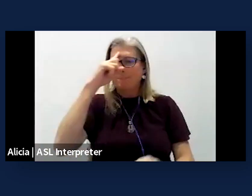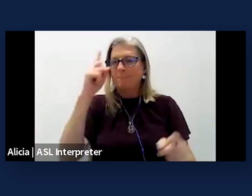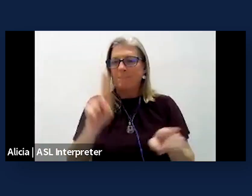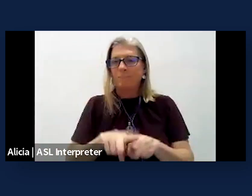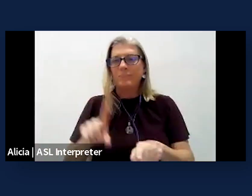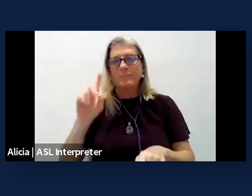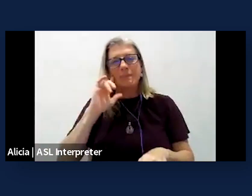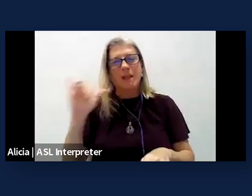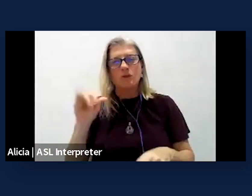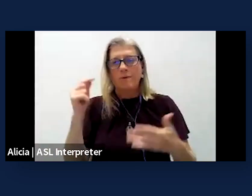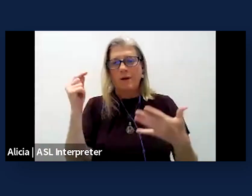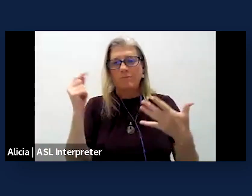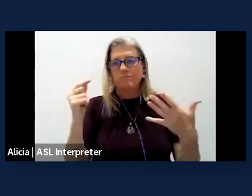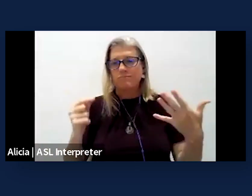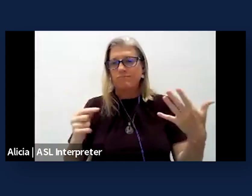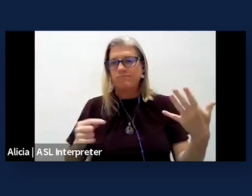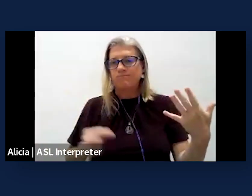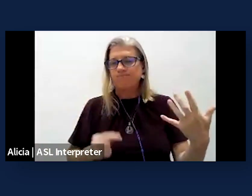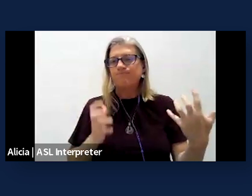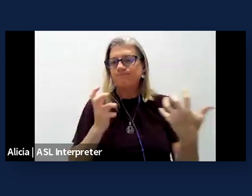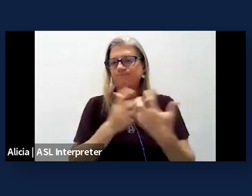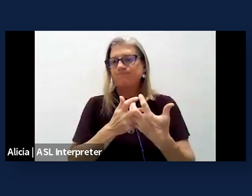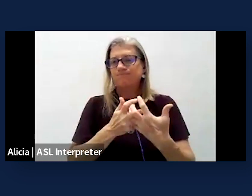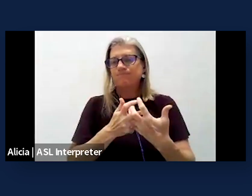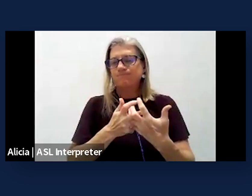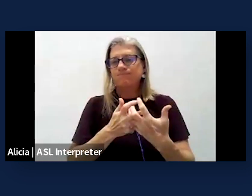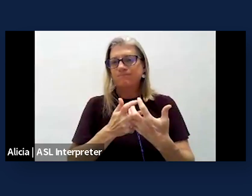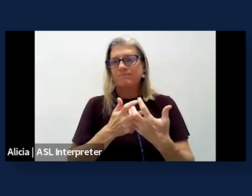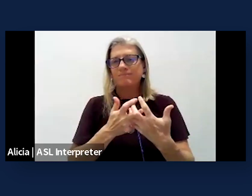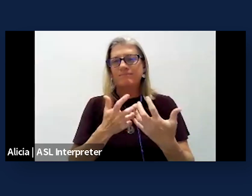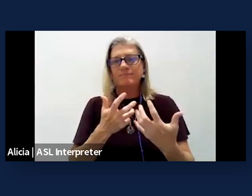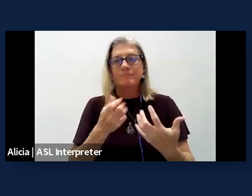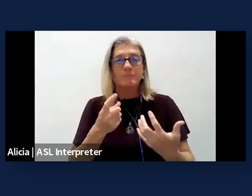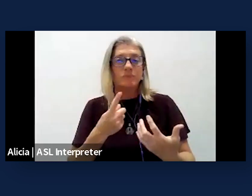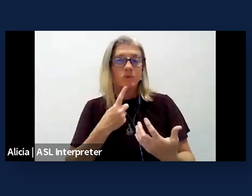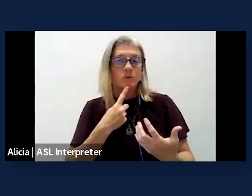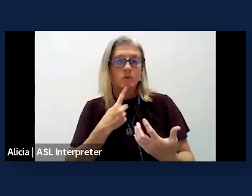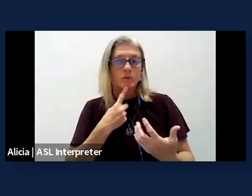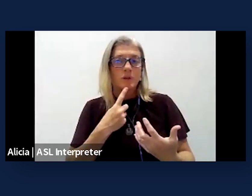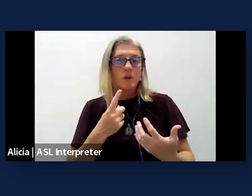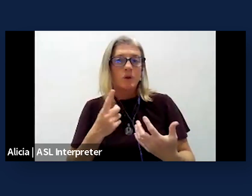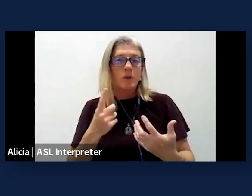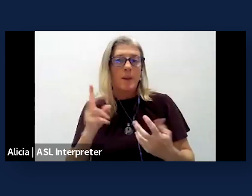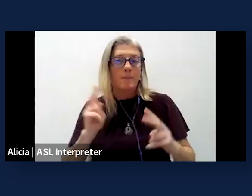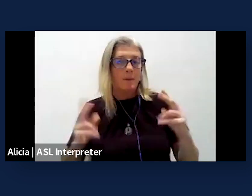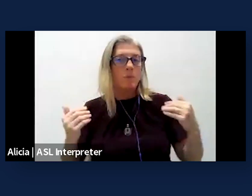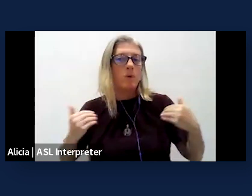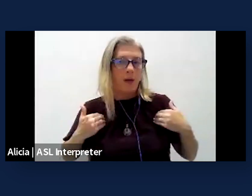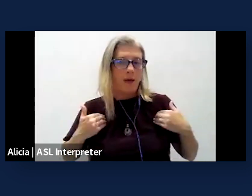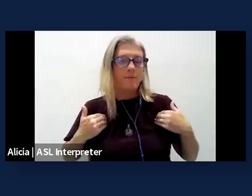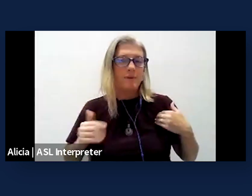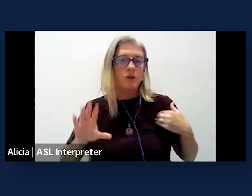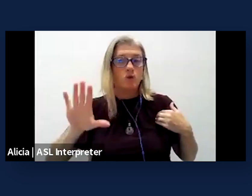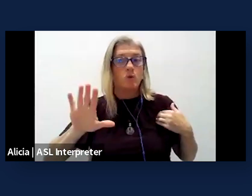sounds like you have all the indications. And as I said, once people have it in your